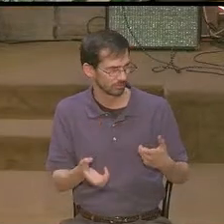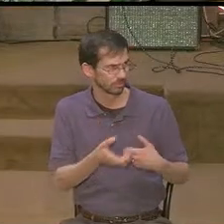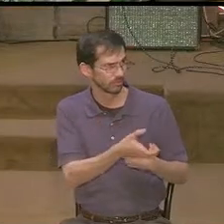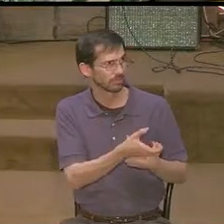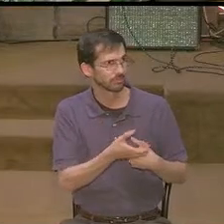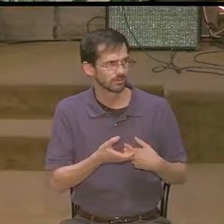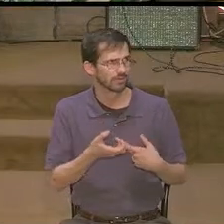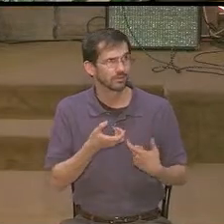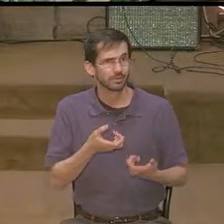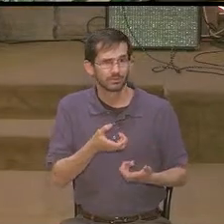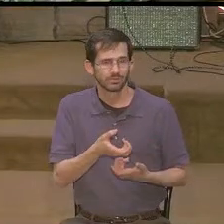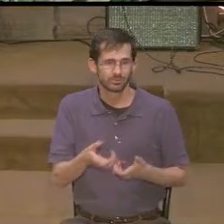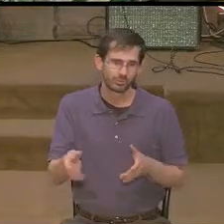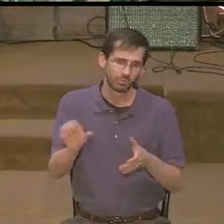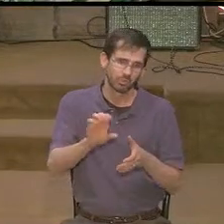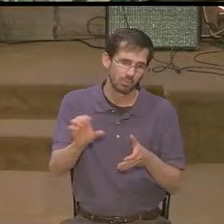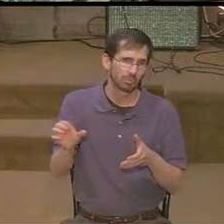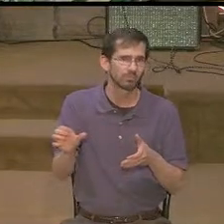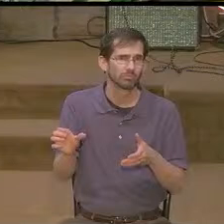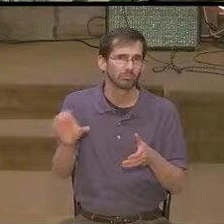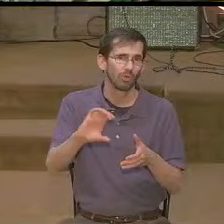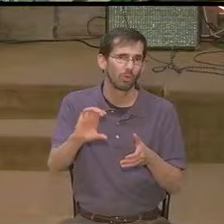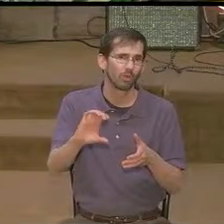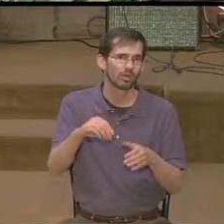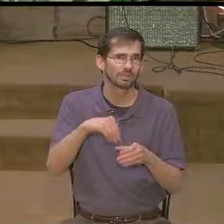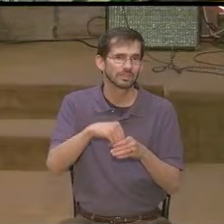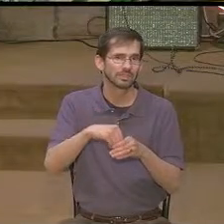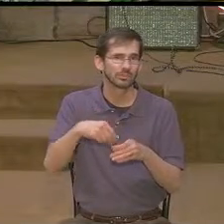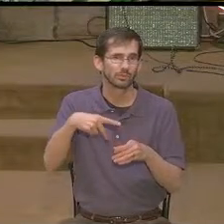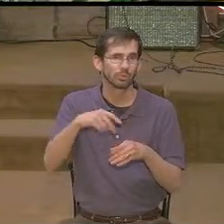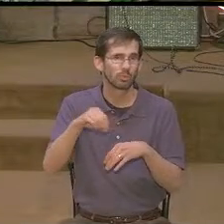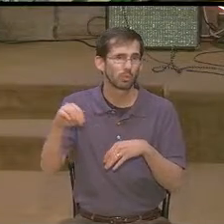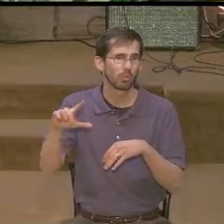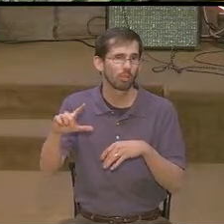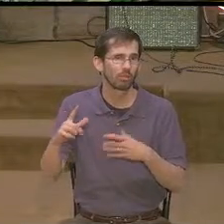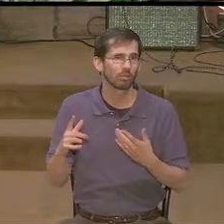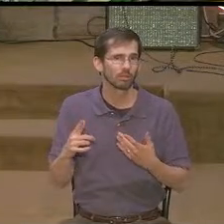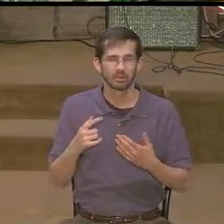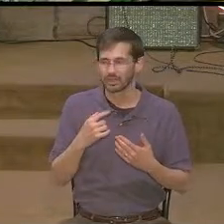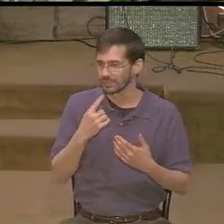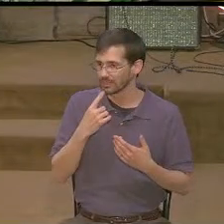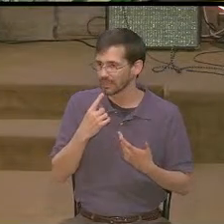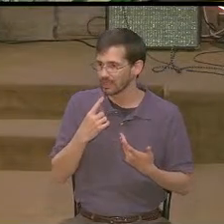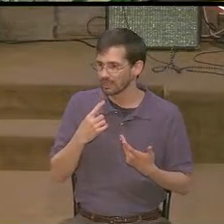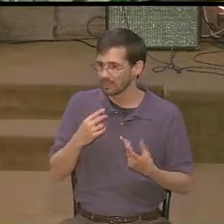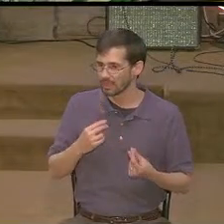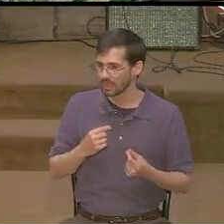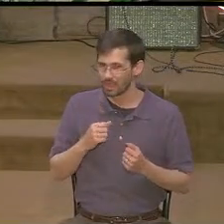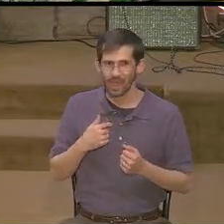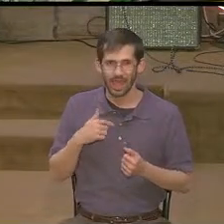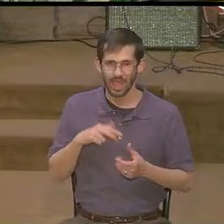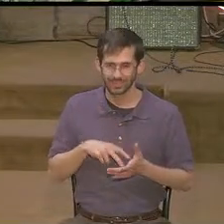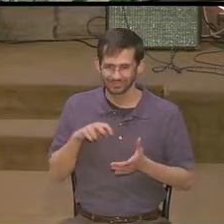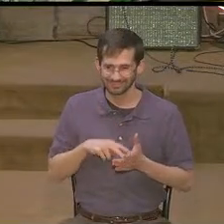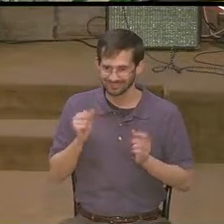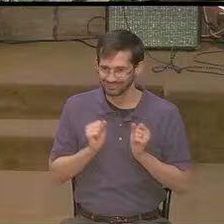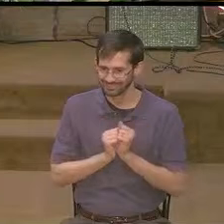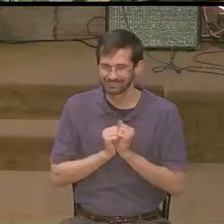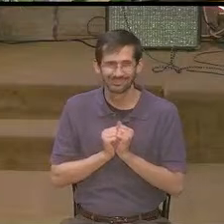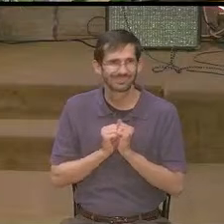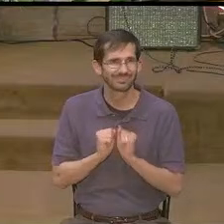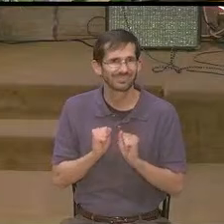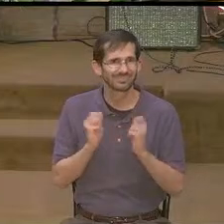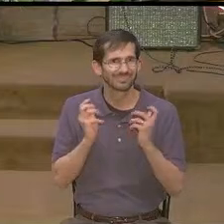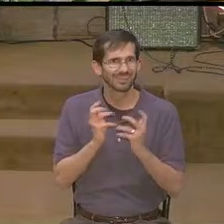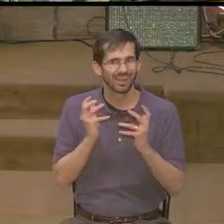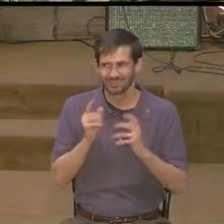would you like it to just pour it into the pool? And I said, man, I jumped up. I said, that'd be so awesome. Would